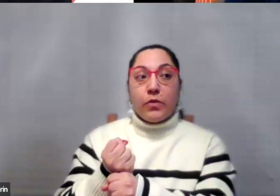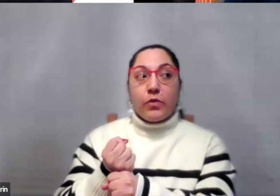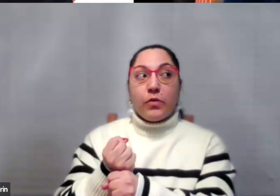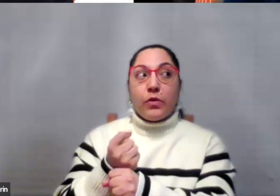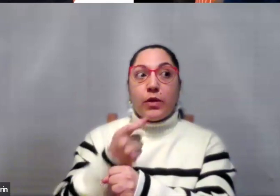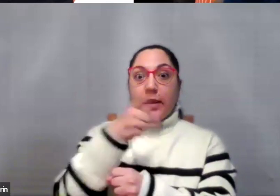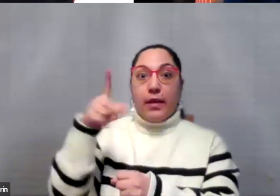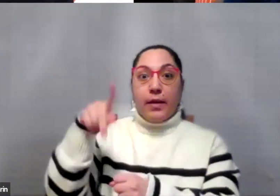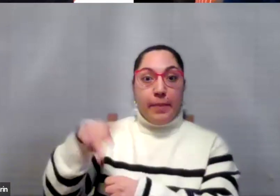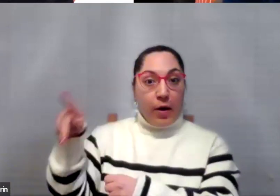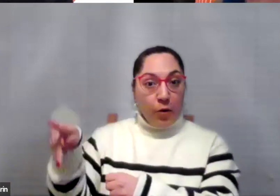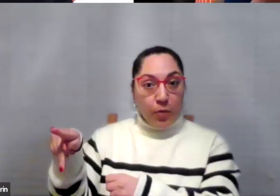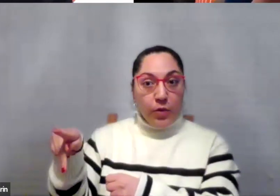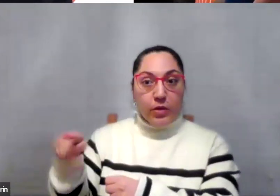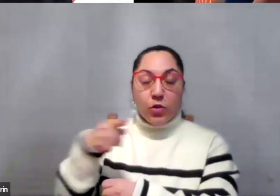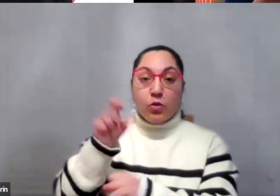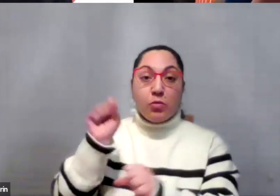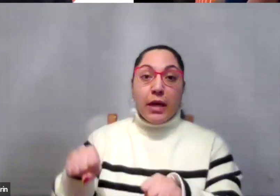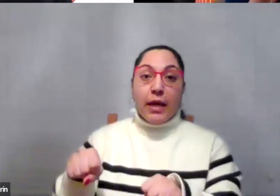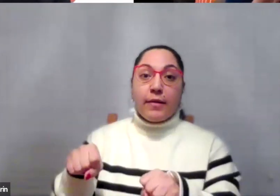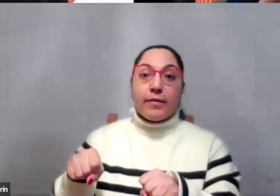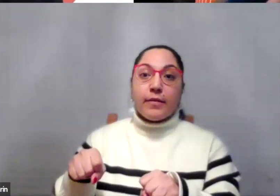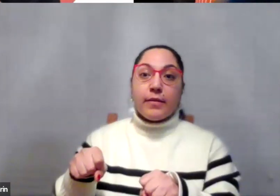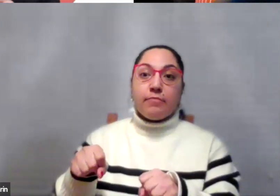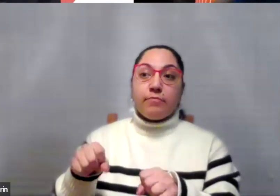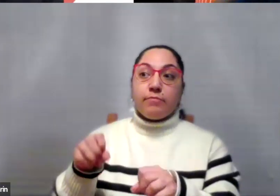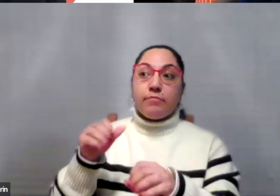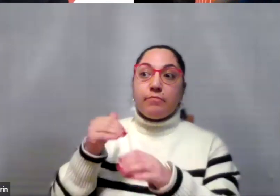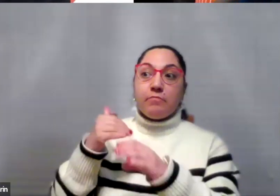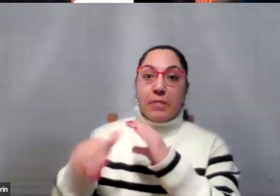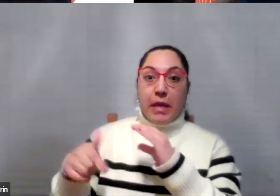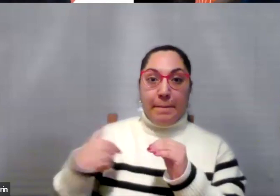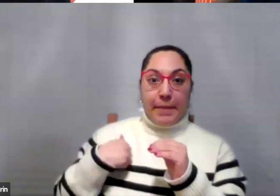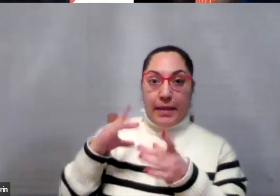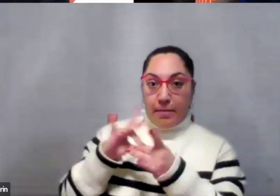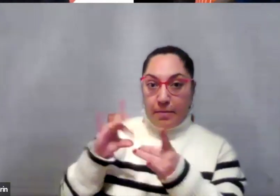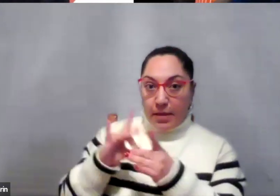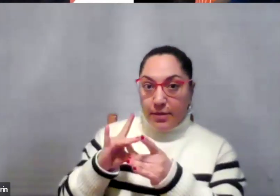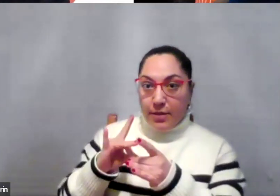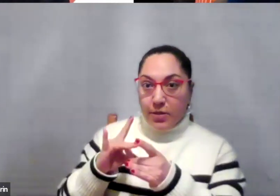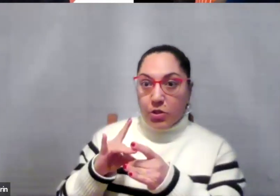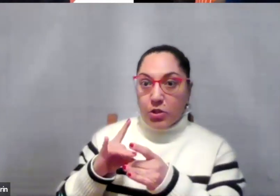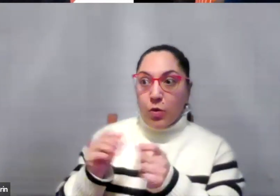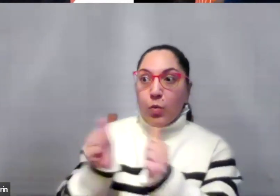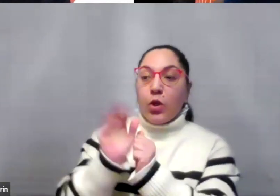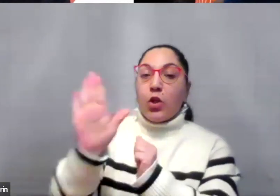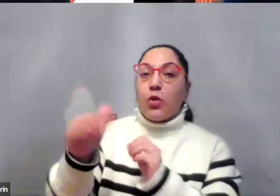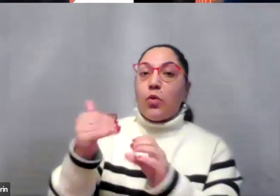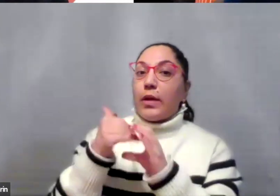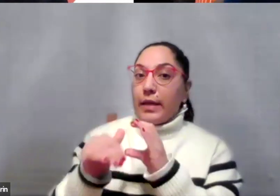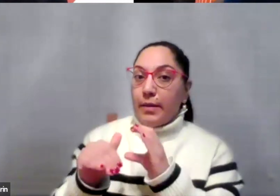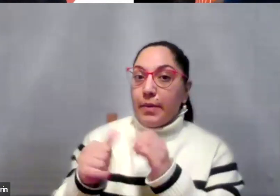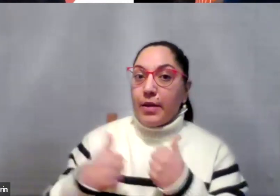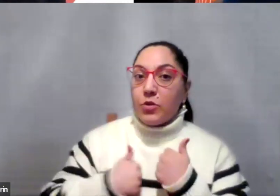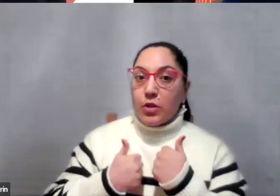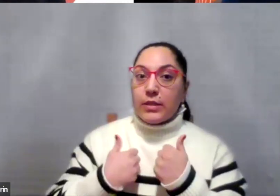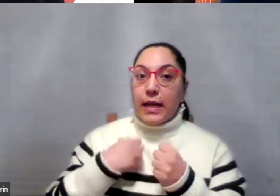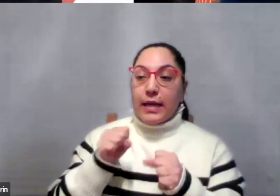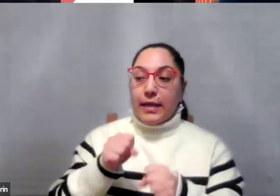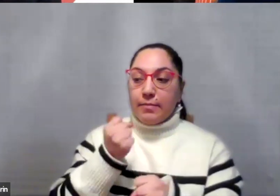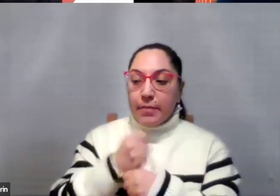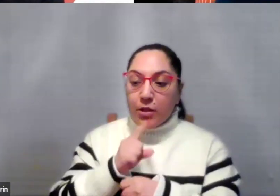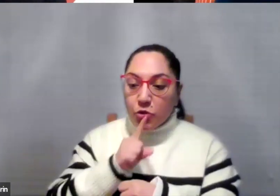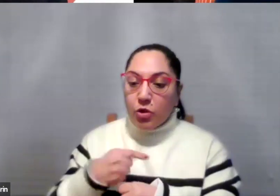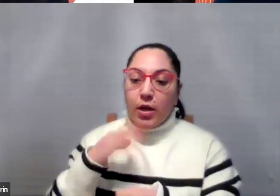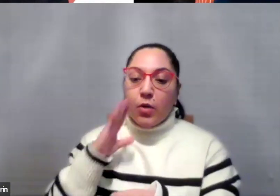the PowerPoints, if you can send me a message and just send your email so I can confirm I have your